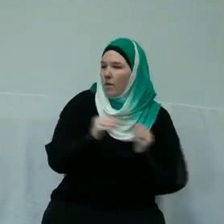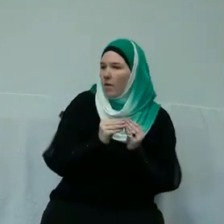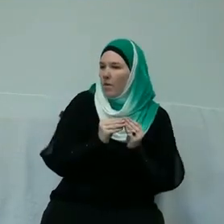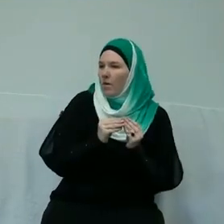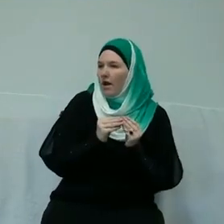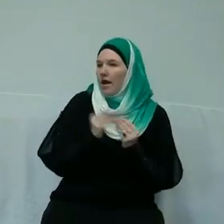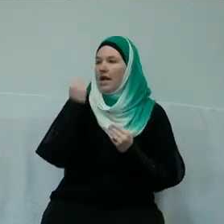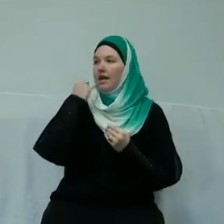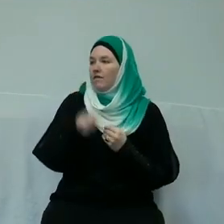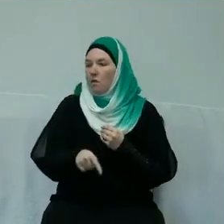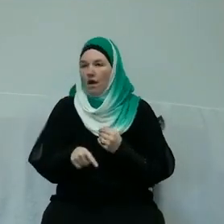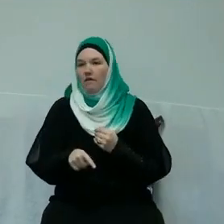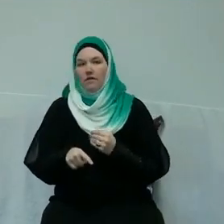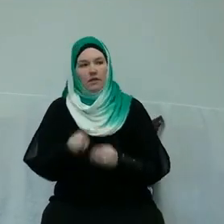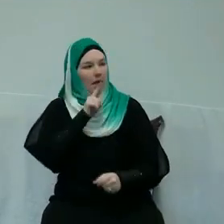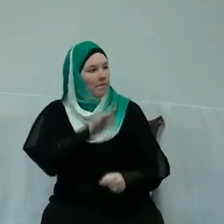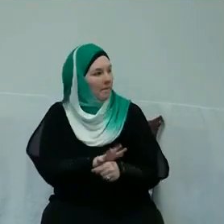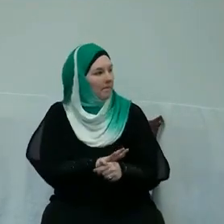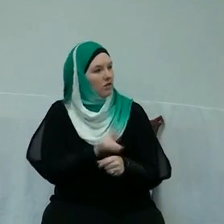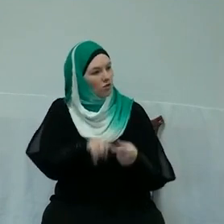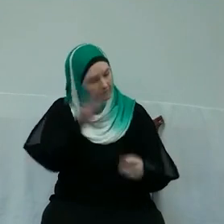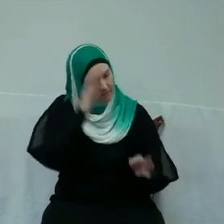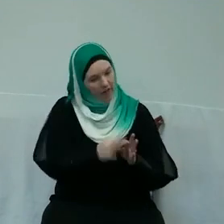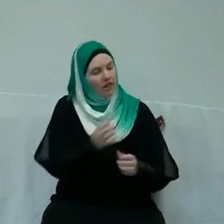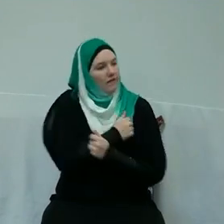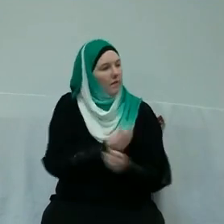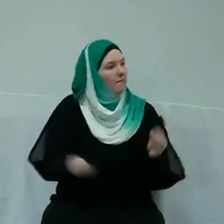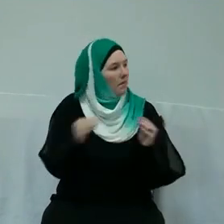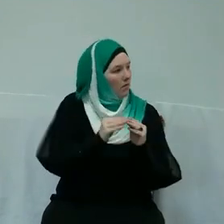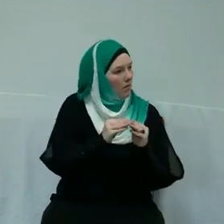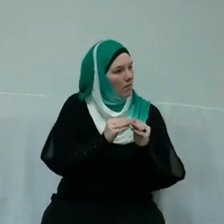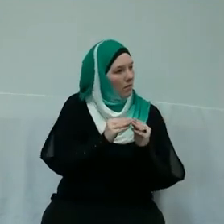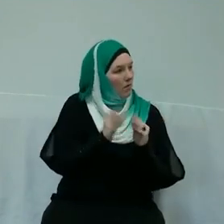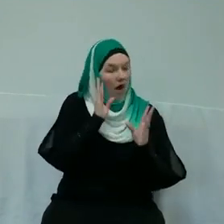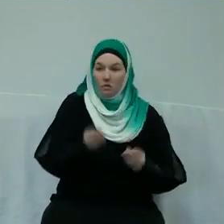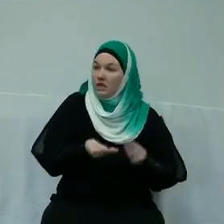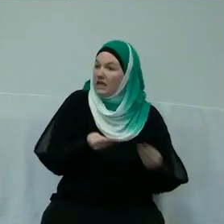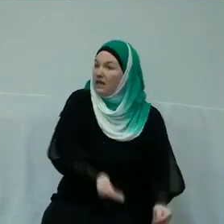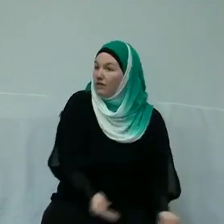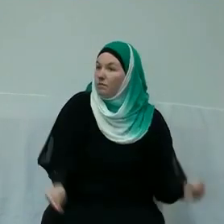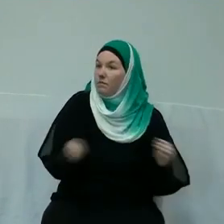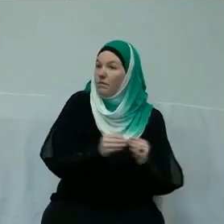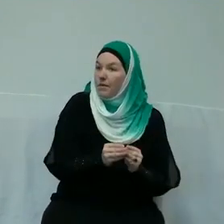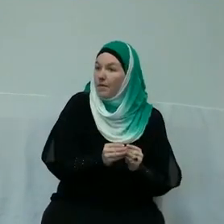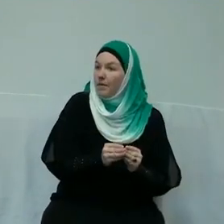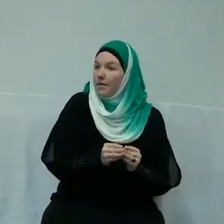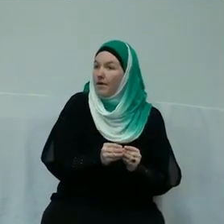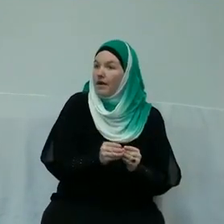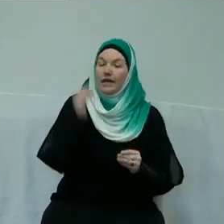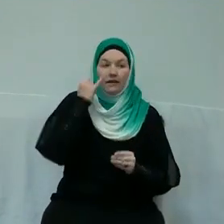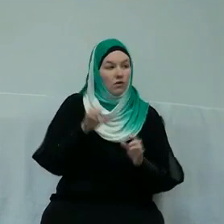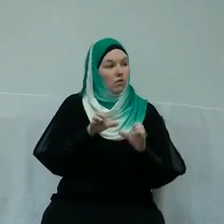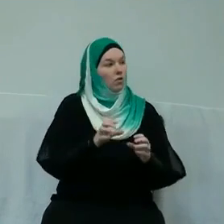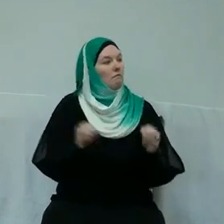if you have discipline and commitment to your faith. I will give you more, if I have any to give you, if you